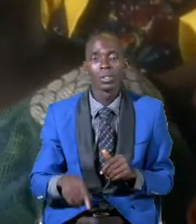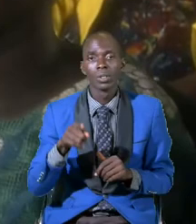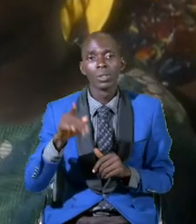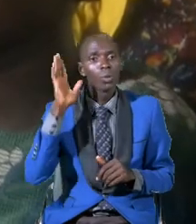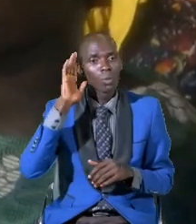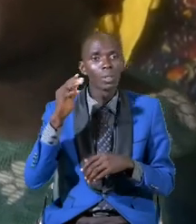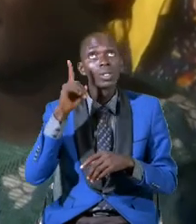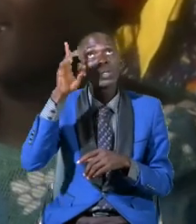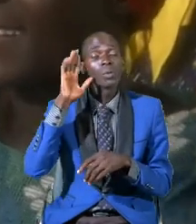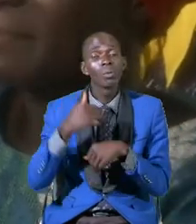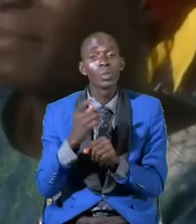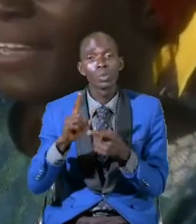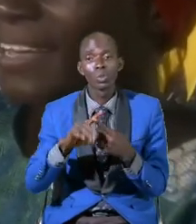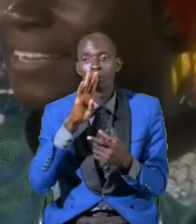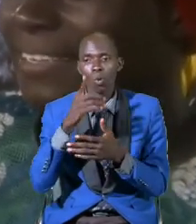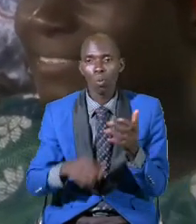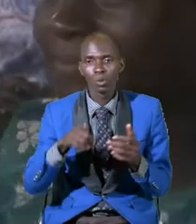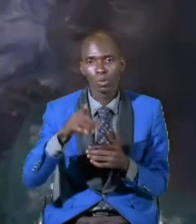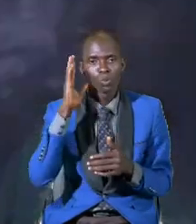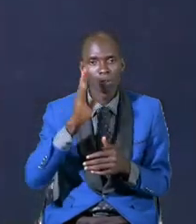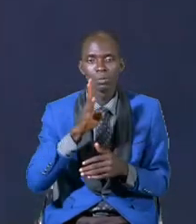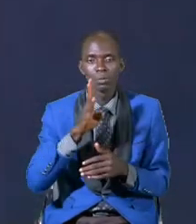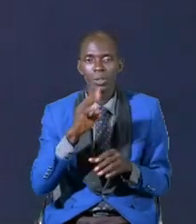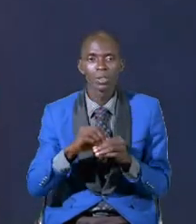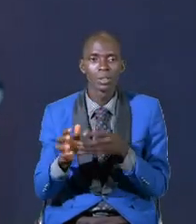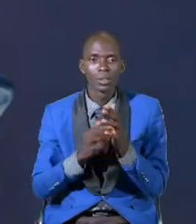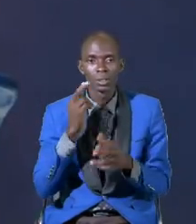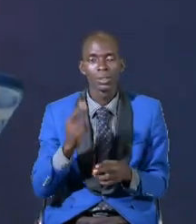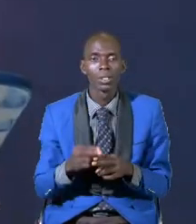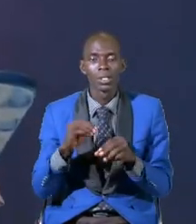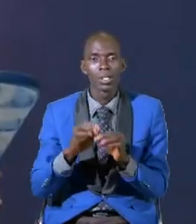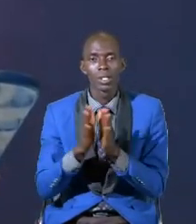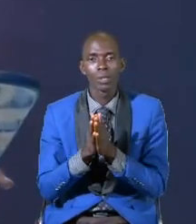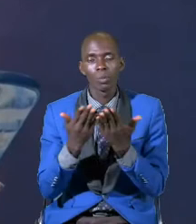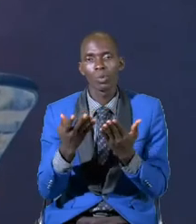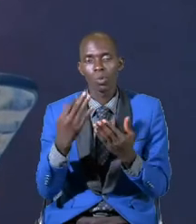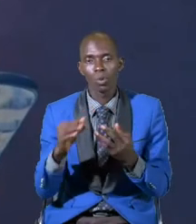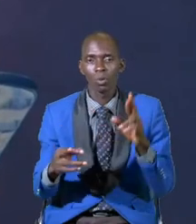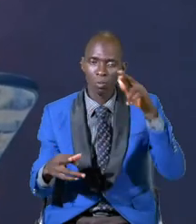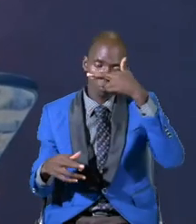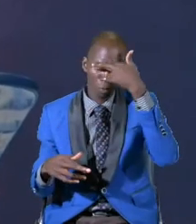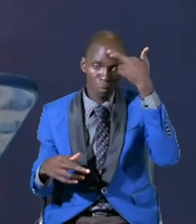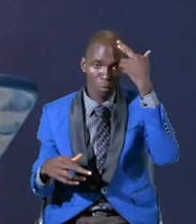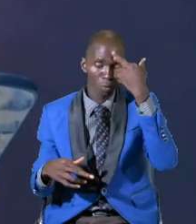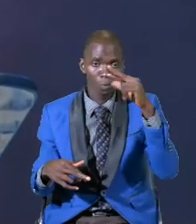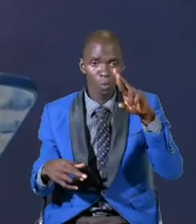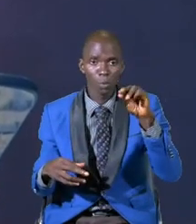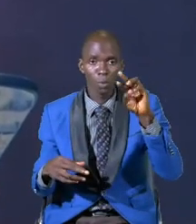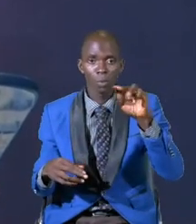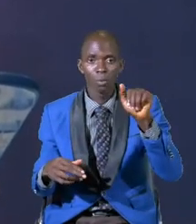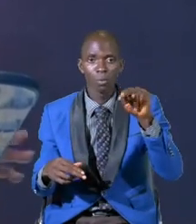in Jesus' name. Look at Romans chapter 6, reading from verse